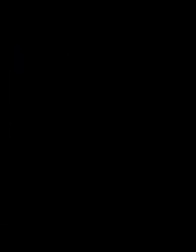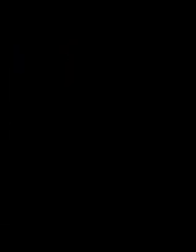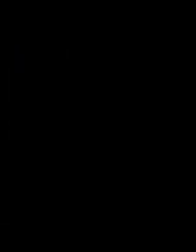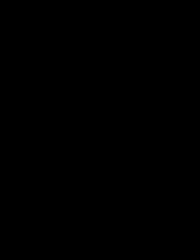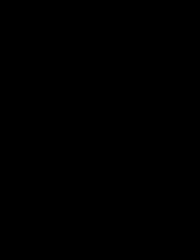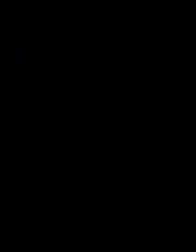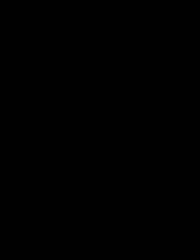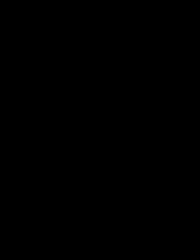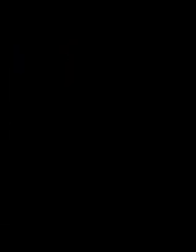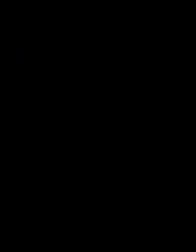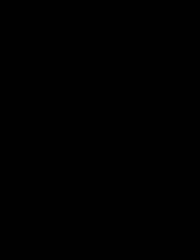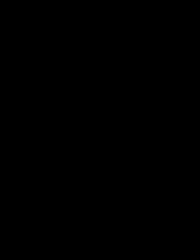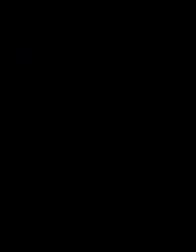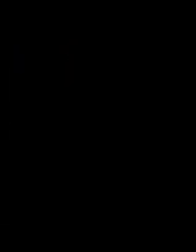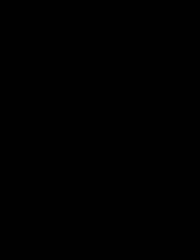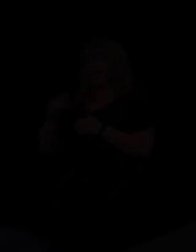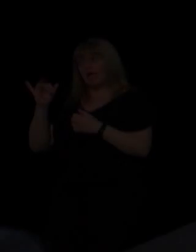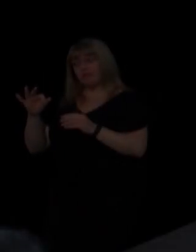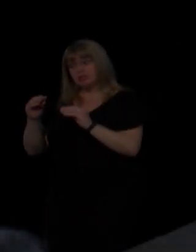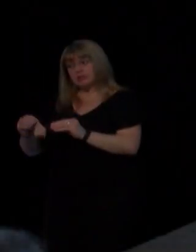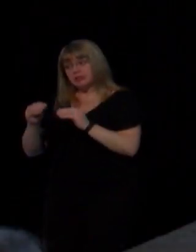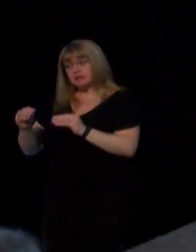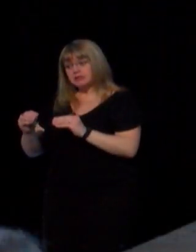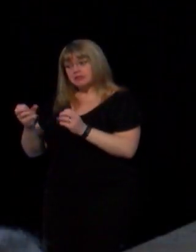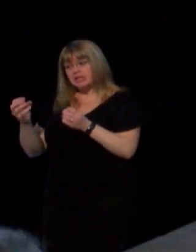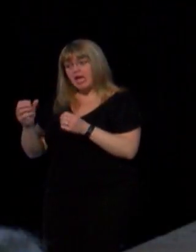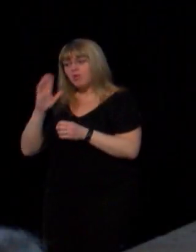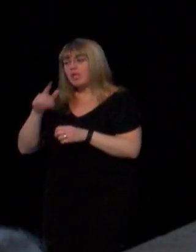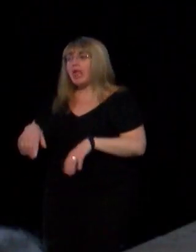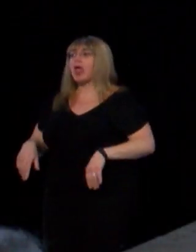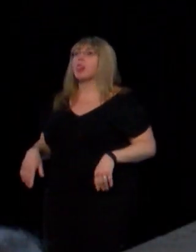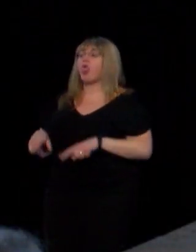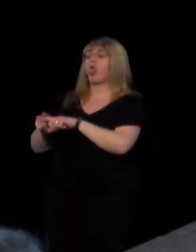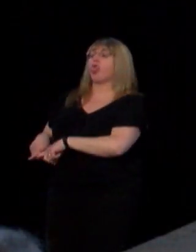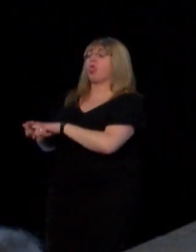hinder a spoken language. In fact, it will enhance it.